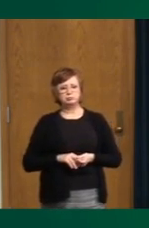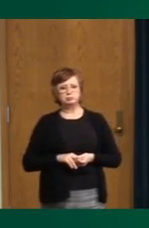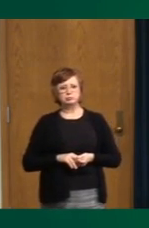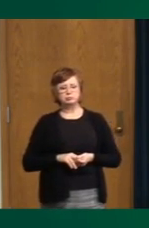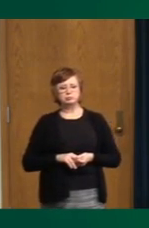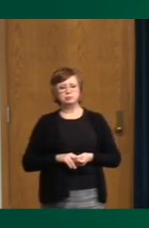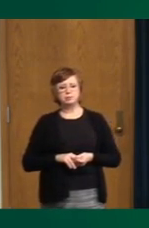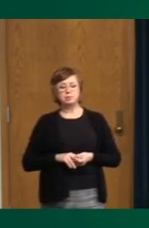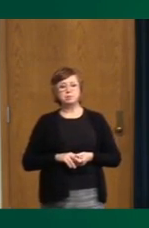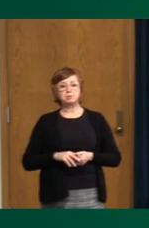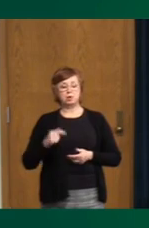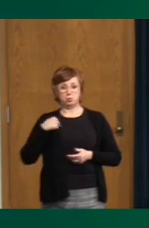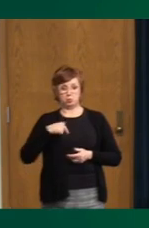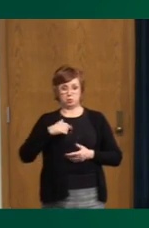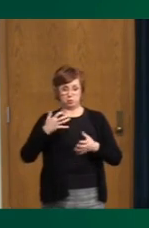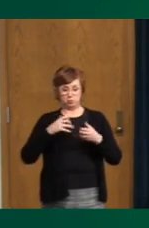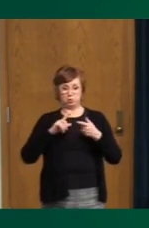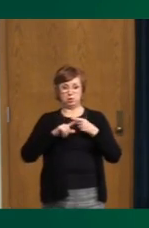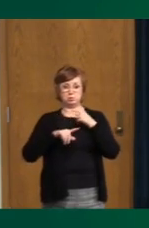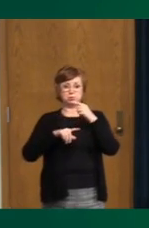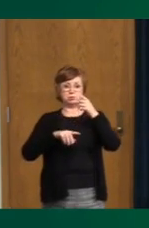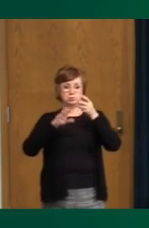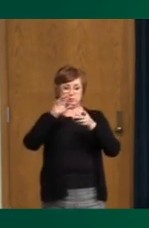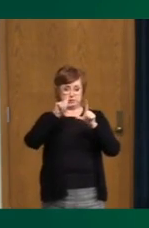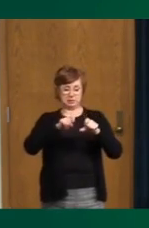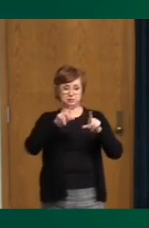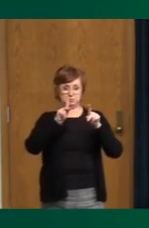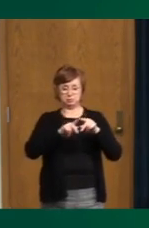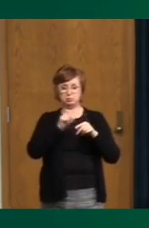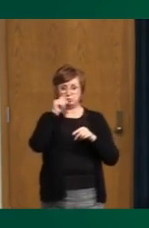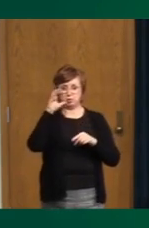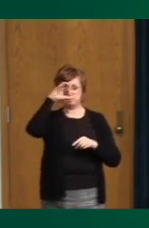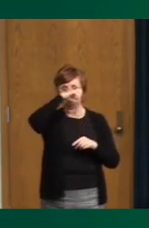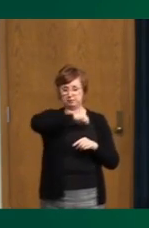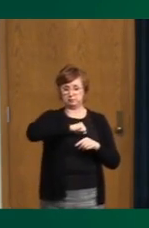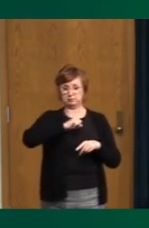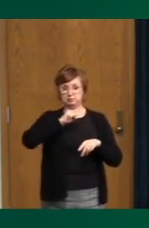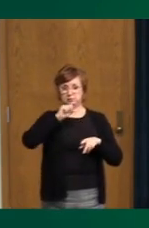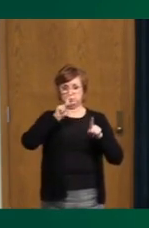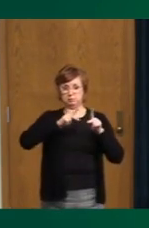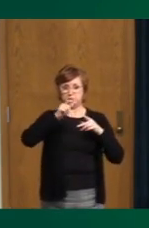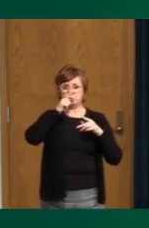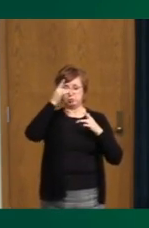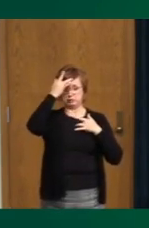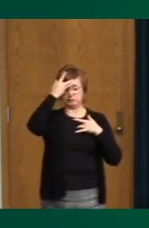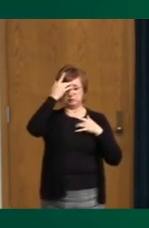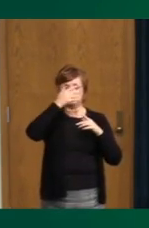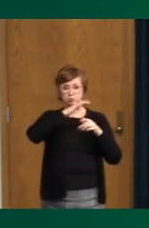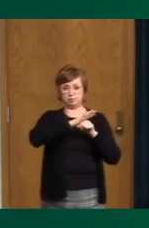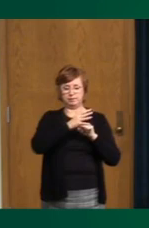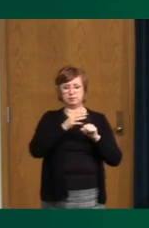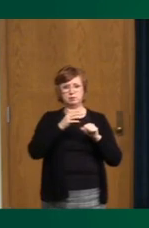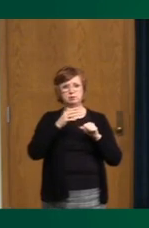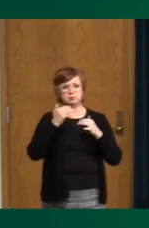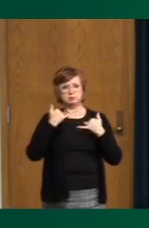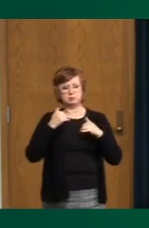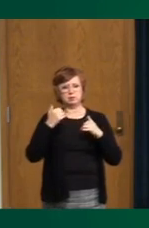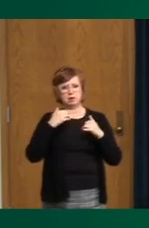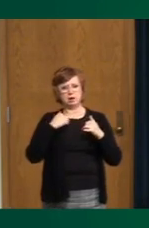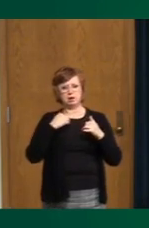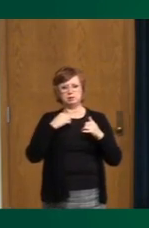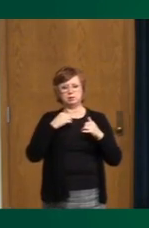to make sure that we are seeing cases and not missing them. So testing rate again has remained high. It's about